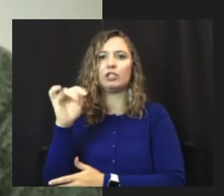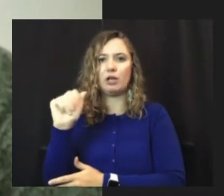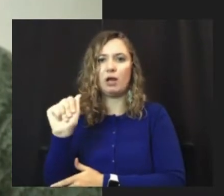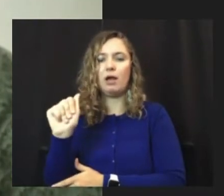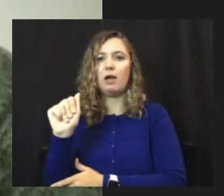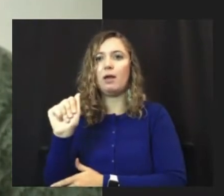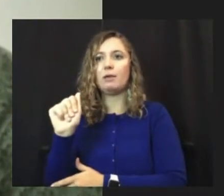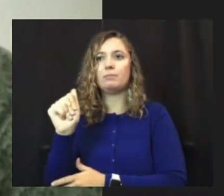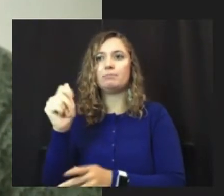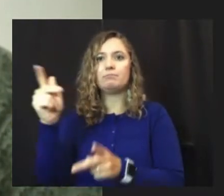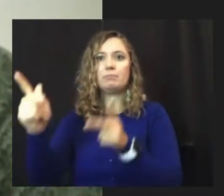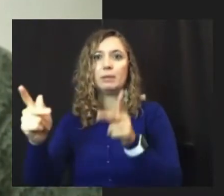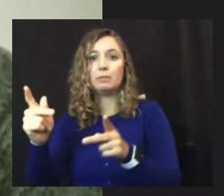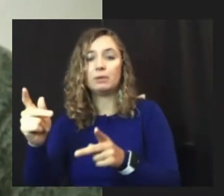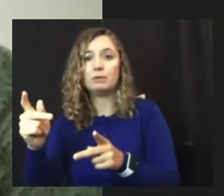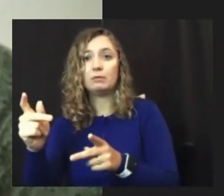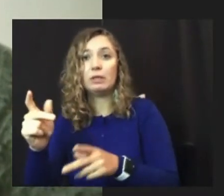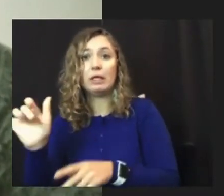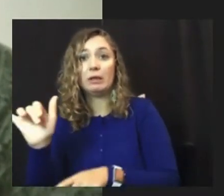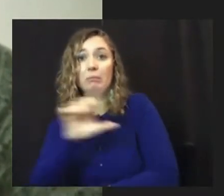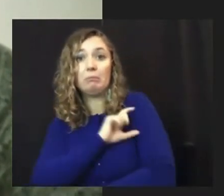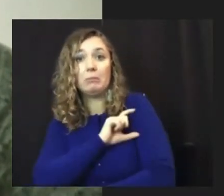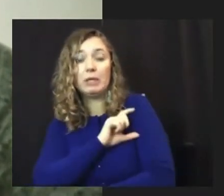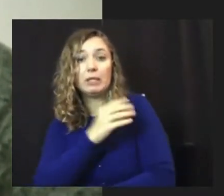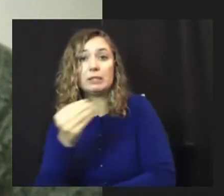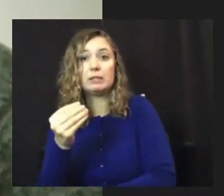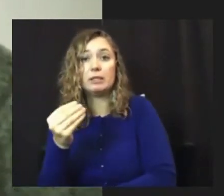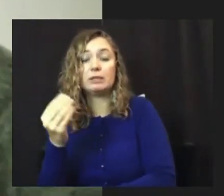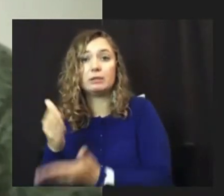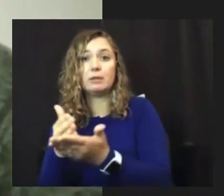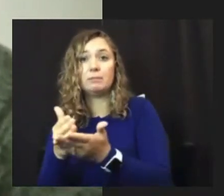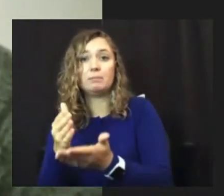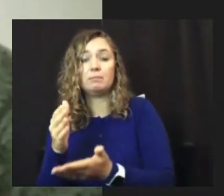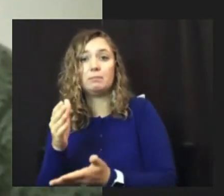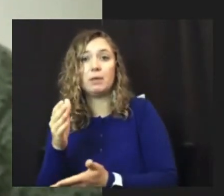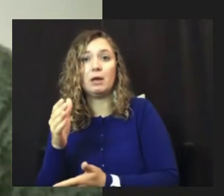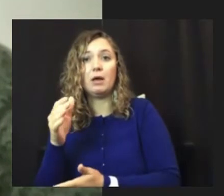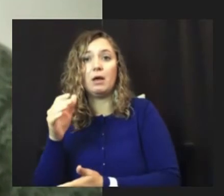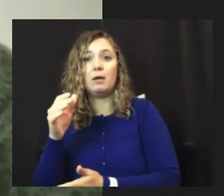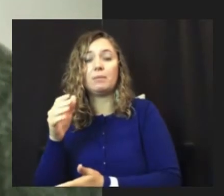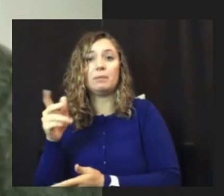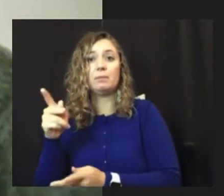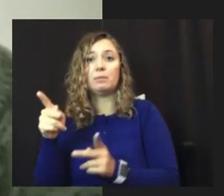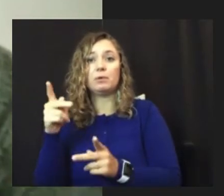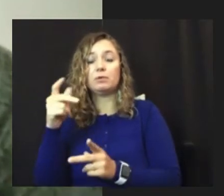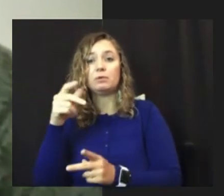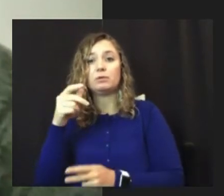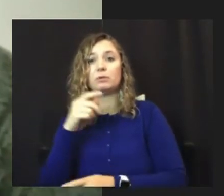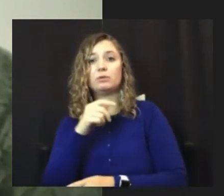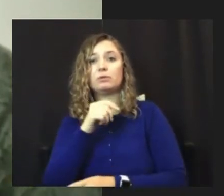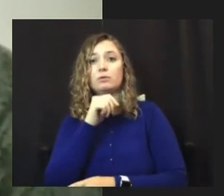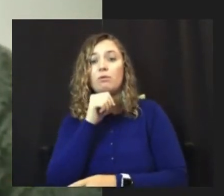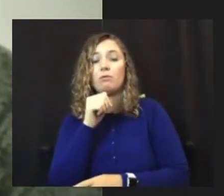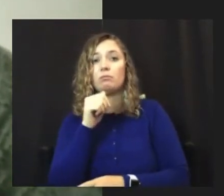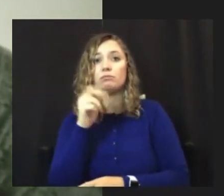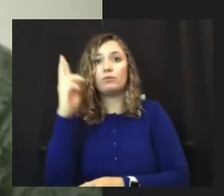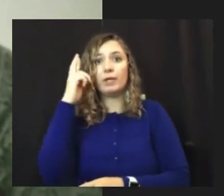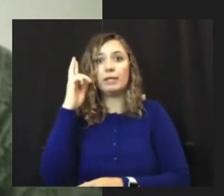diagnosed, I think, age 3, right, Matthew? Yes. I was diagnosed before I started preschool.